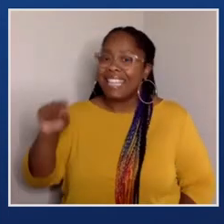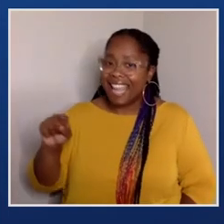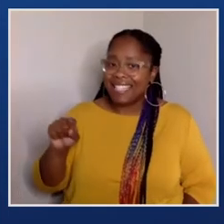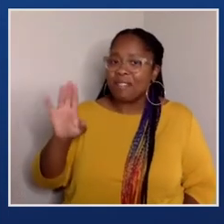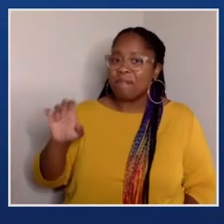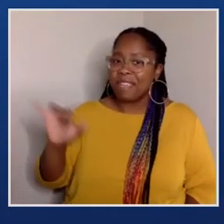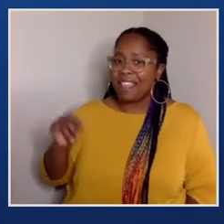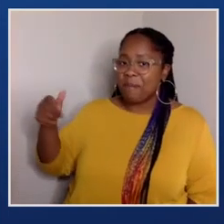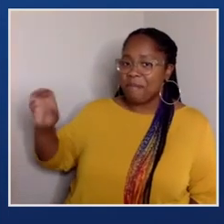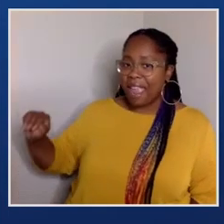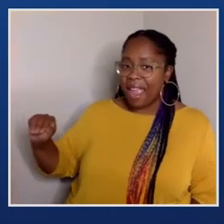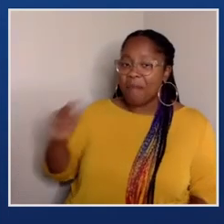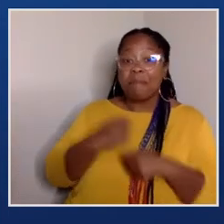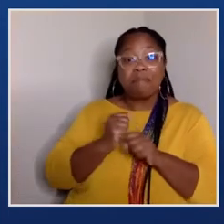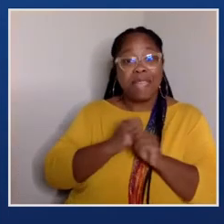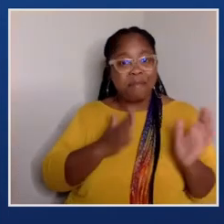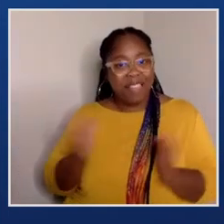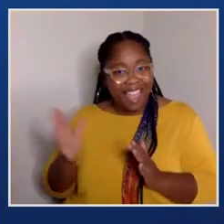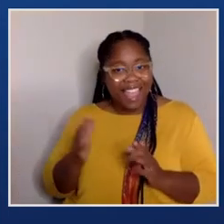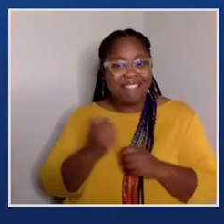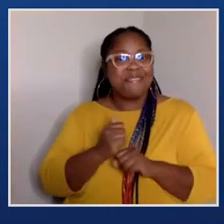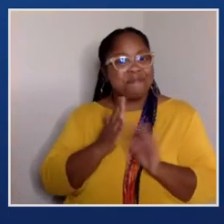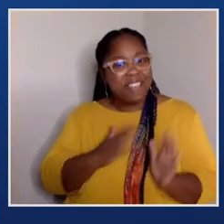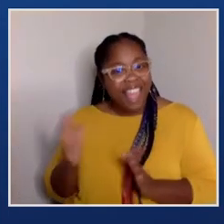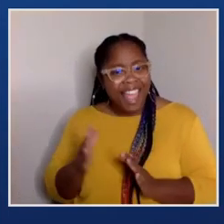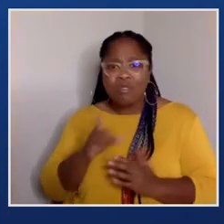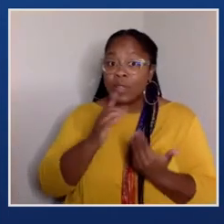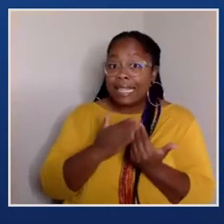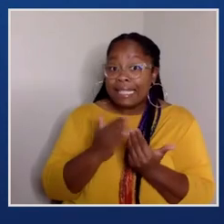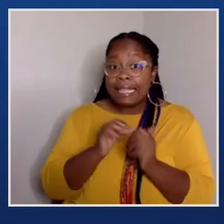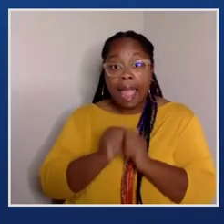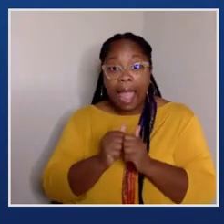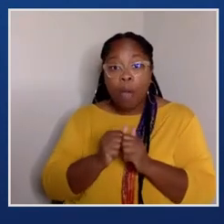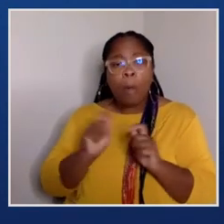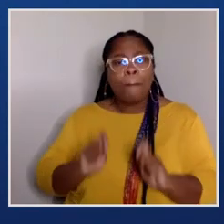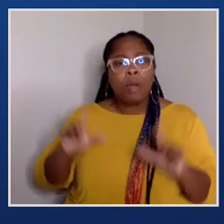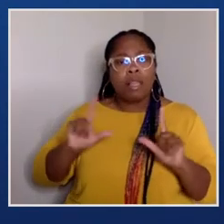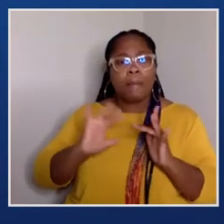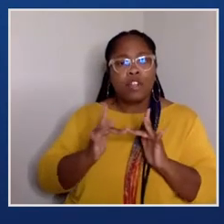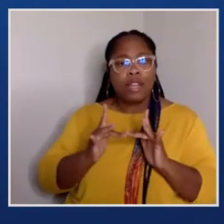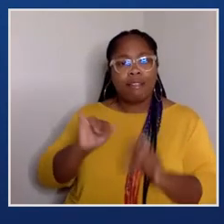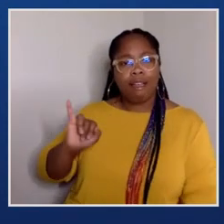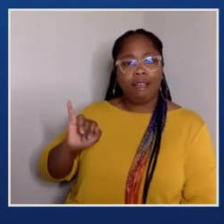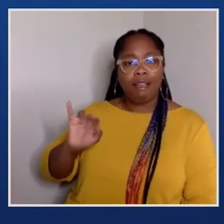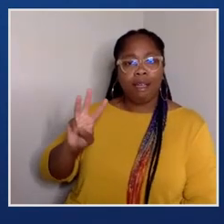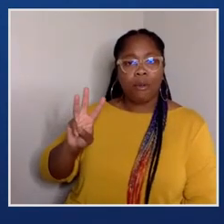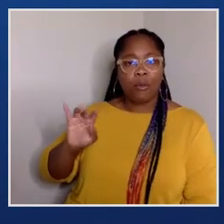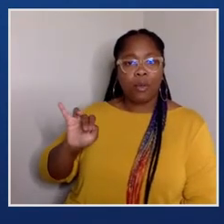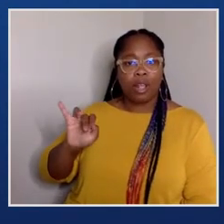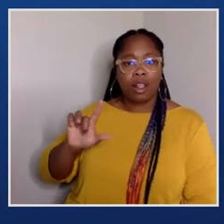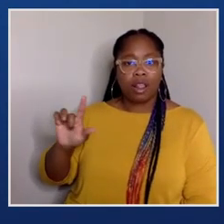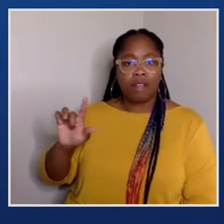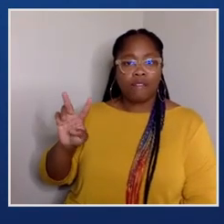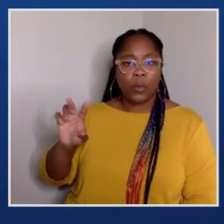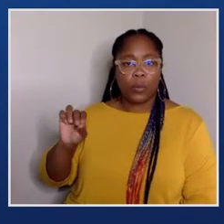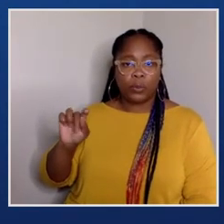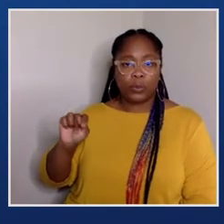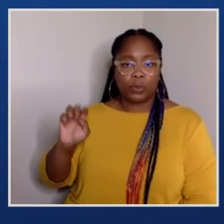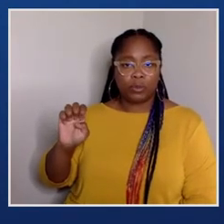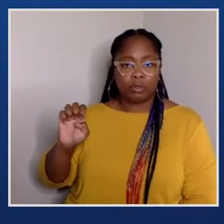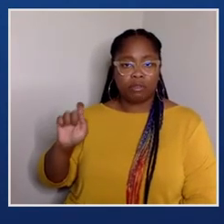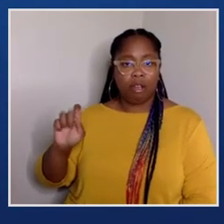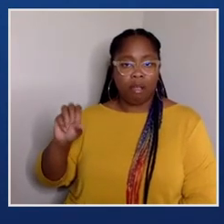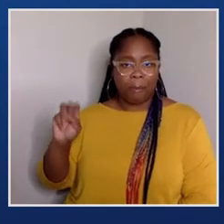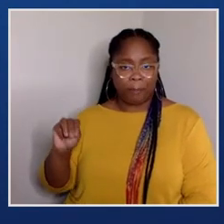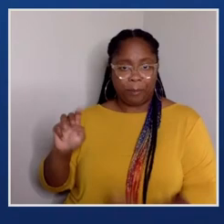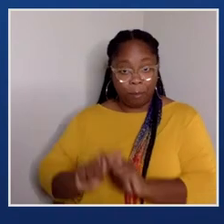and make a plan. Make a plan. It's so easy. You go to iwillvote.com right now, and you can find out when, where, and how to